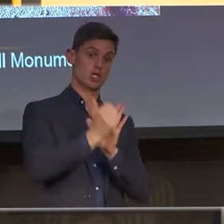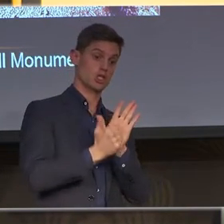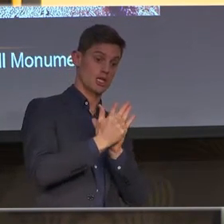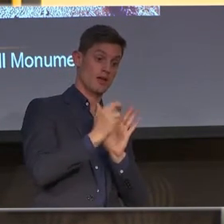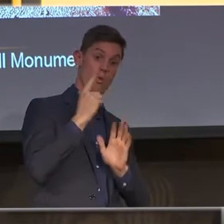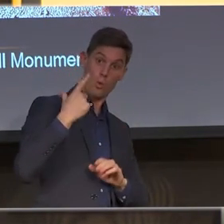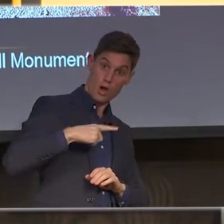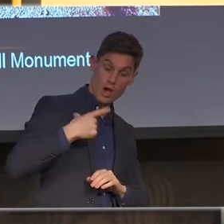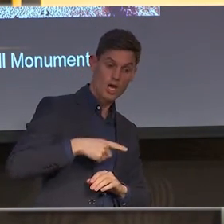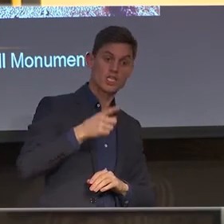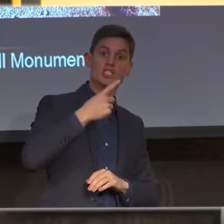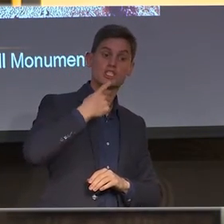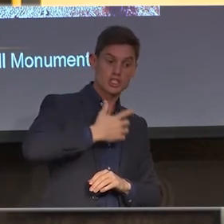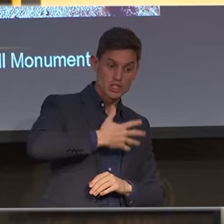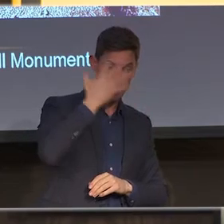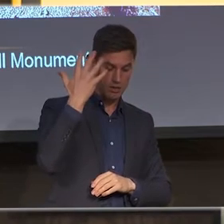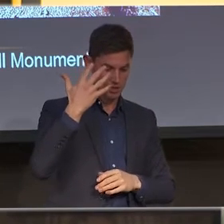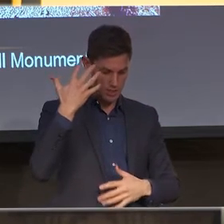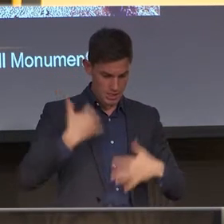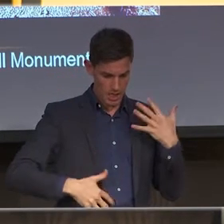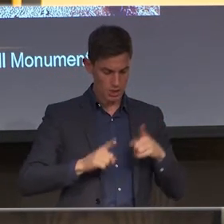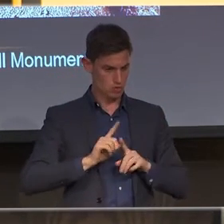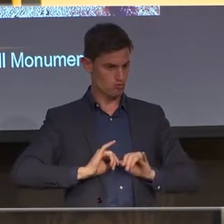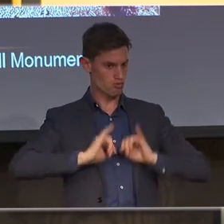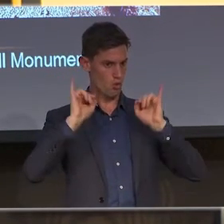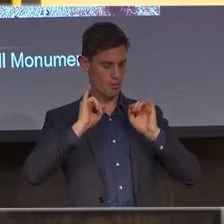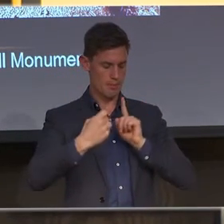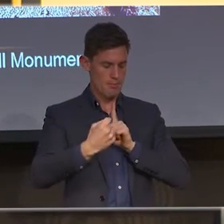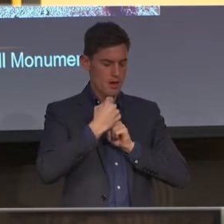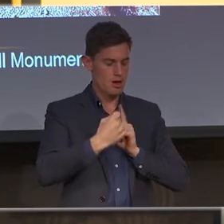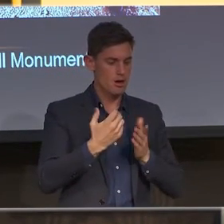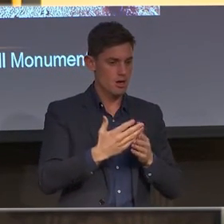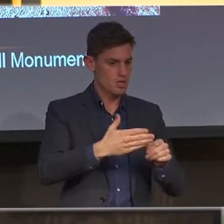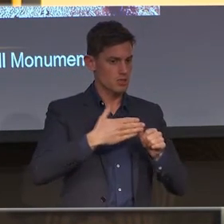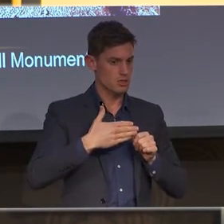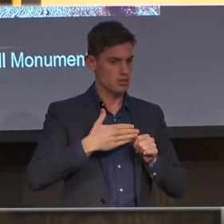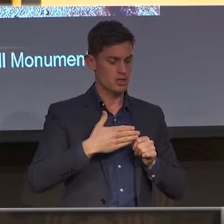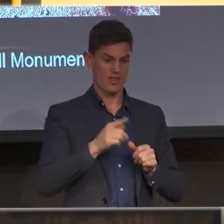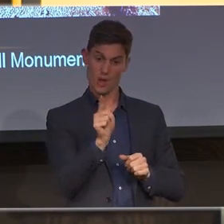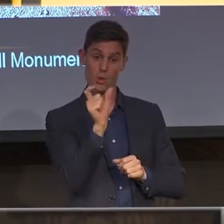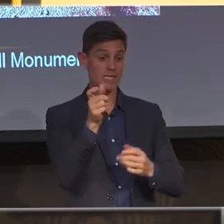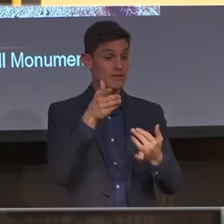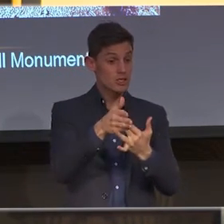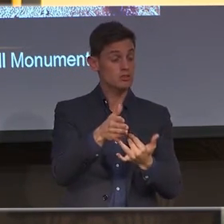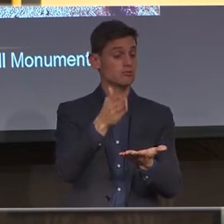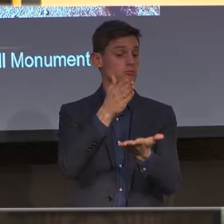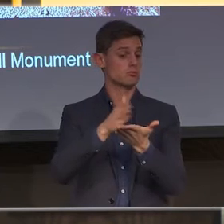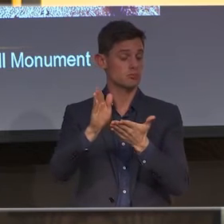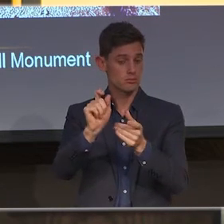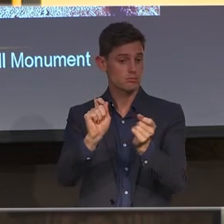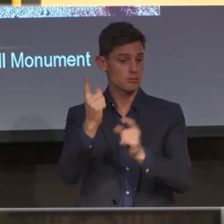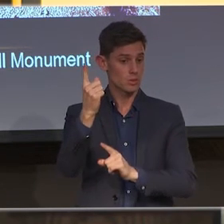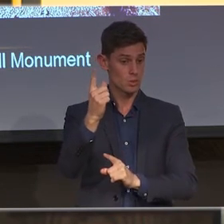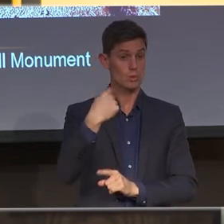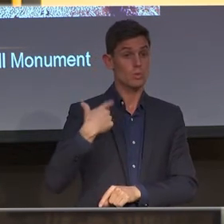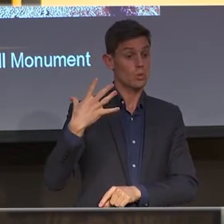hurt and trauma that the intervention caused Indigenous Territorians, stating, "Throw the word intervention away. We demand an